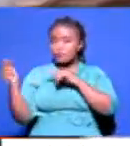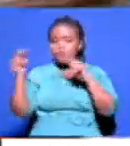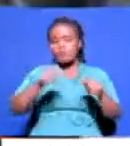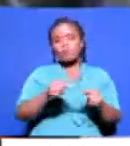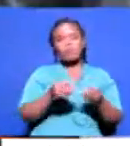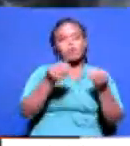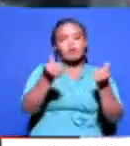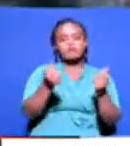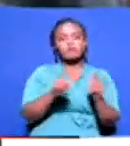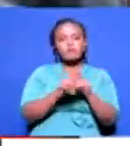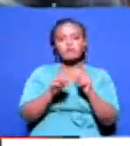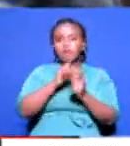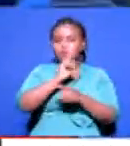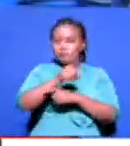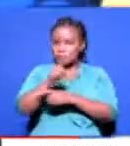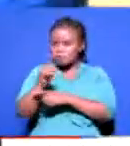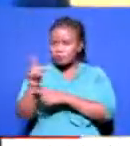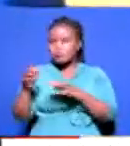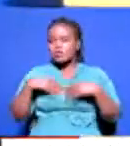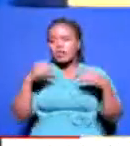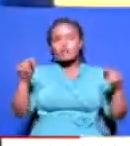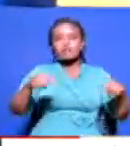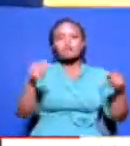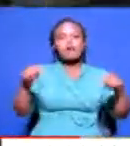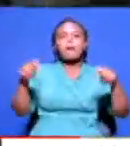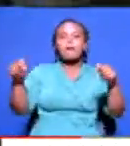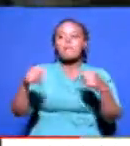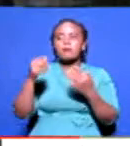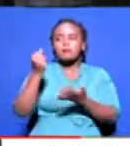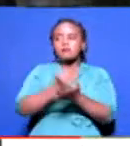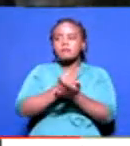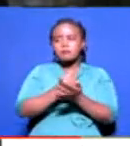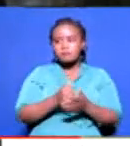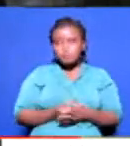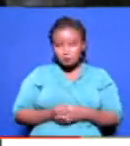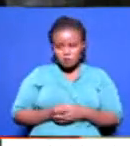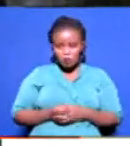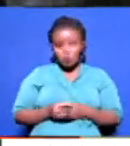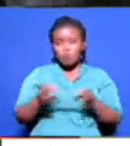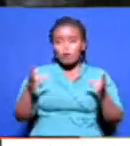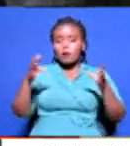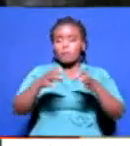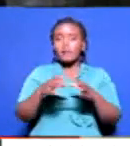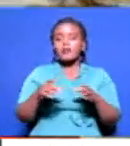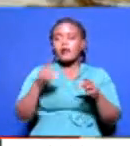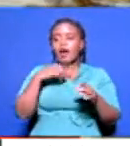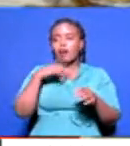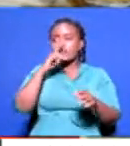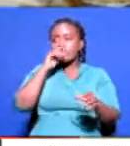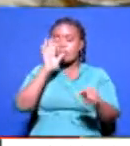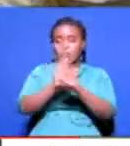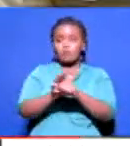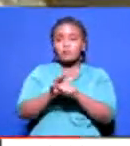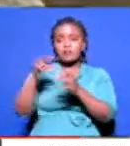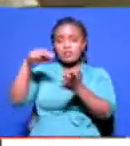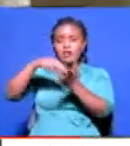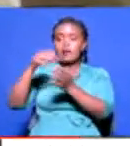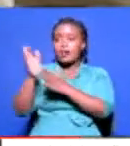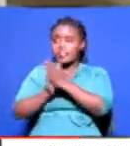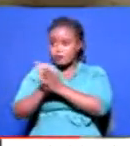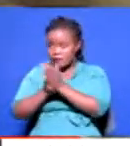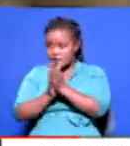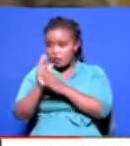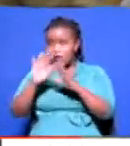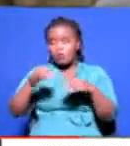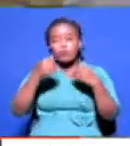to explode to violence at party headquarters. The party has, however, assured aspirants that it will issue nomination certificates